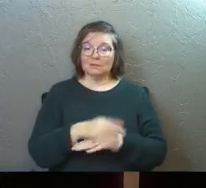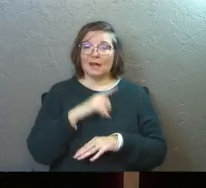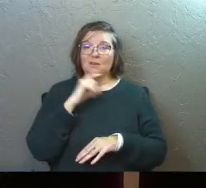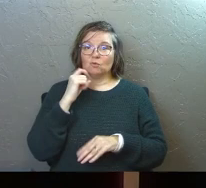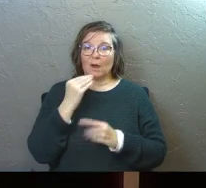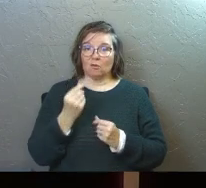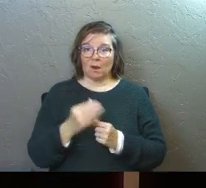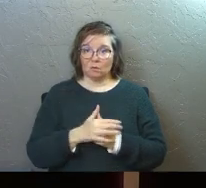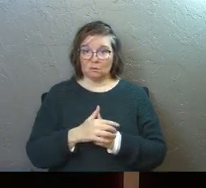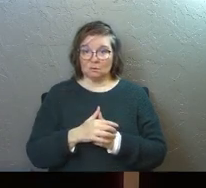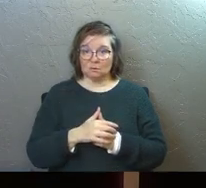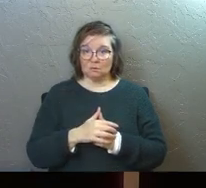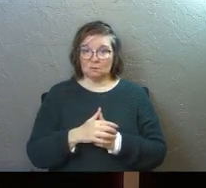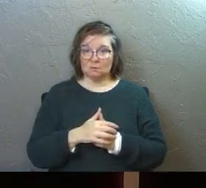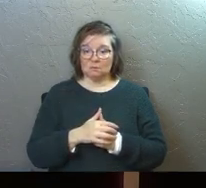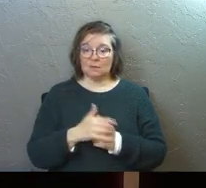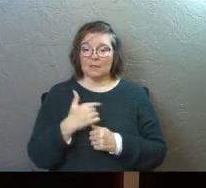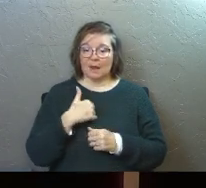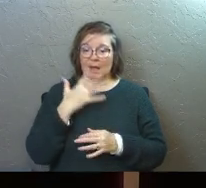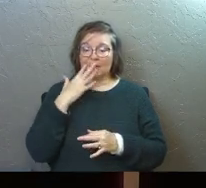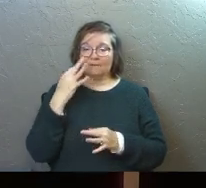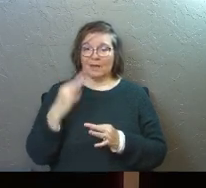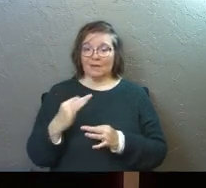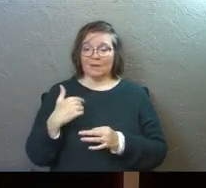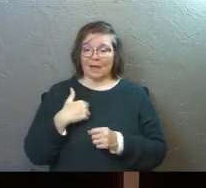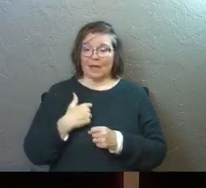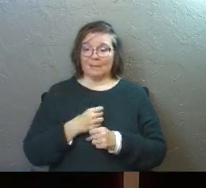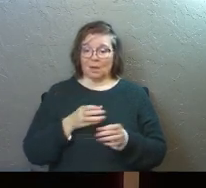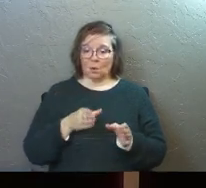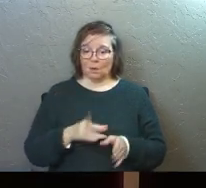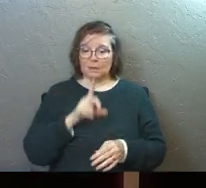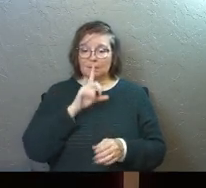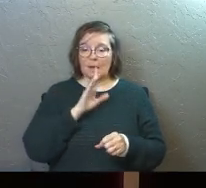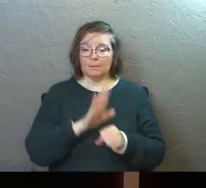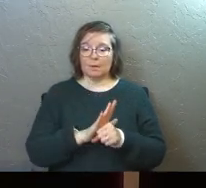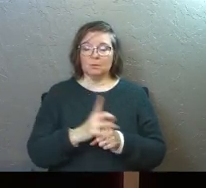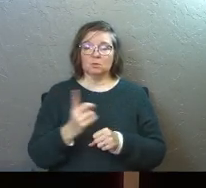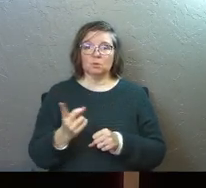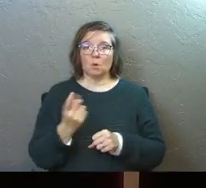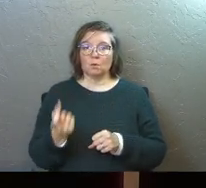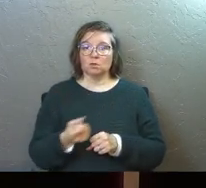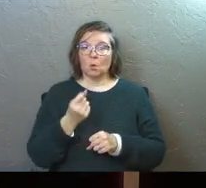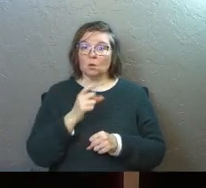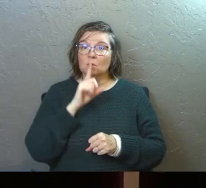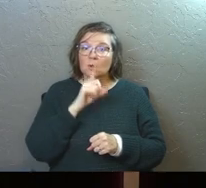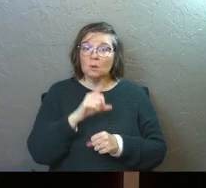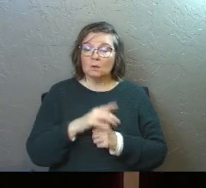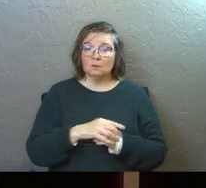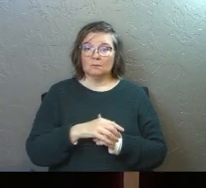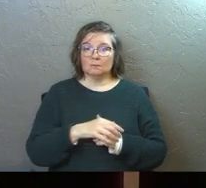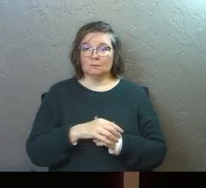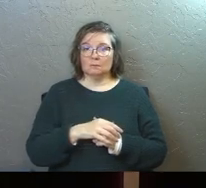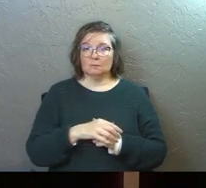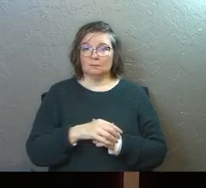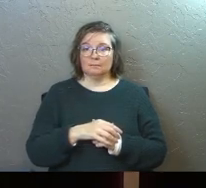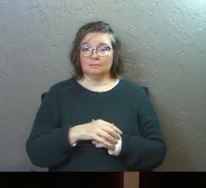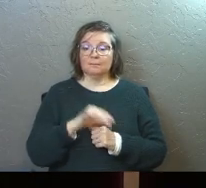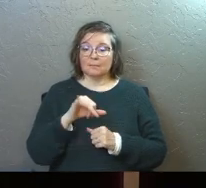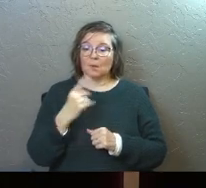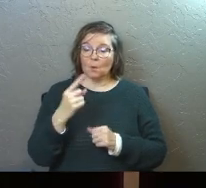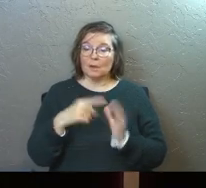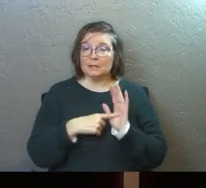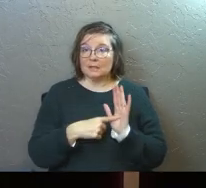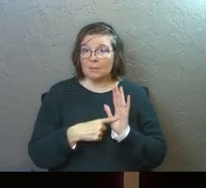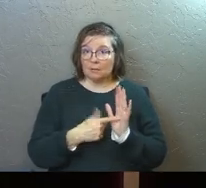on dry ground. That I'm faithful, that I made a way, that my promises will always hold true. That's